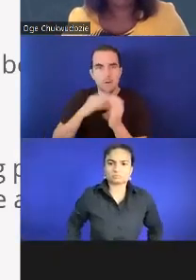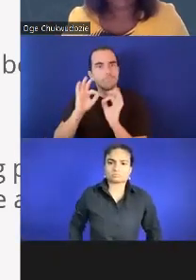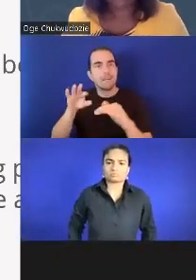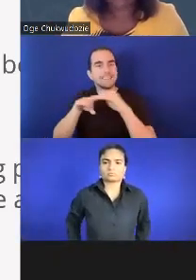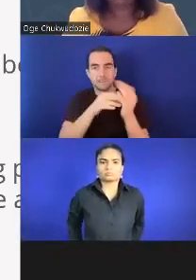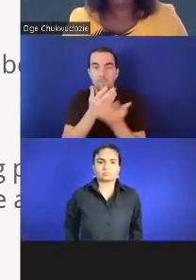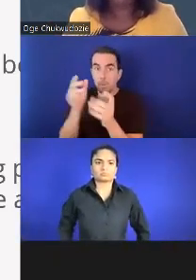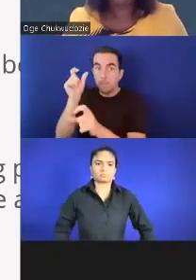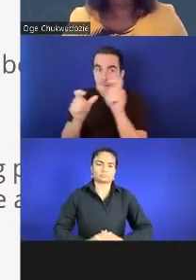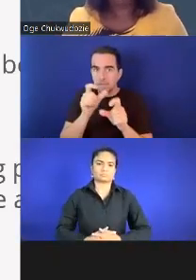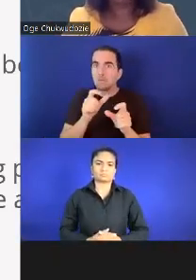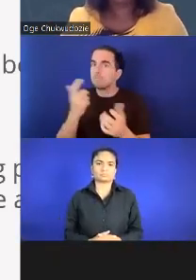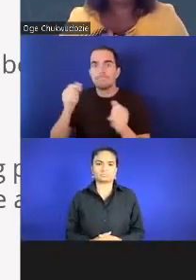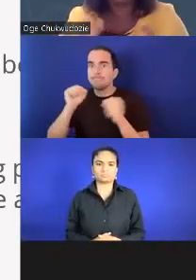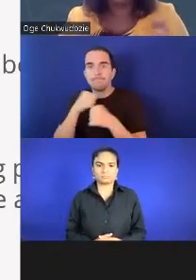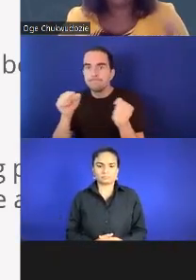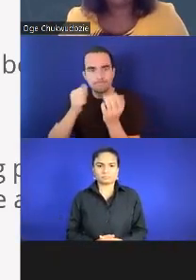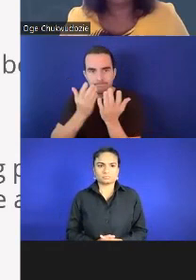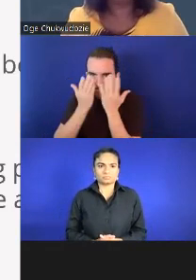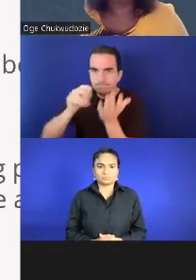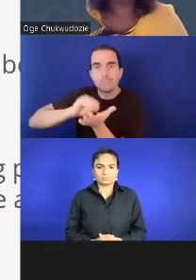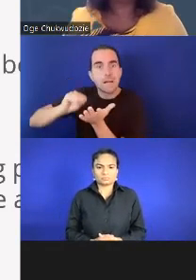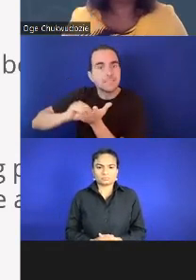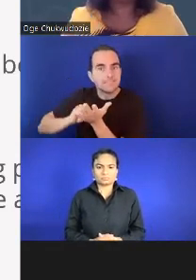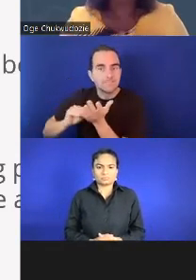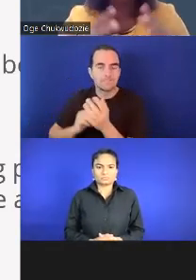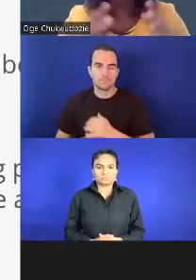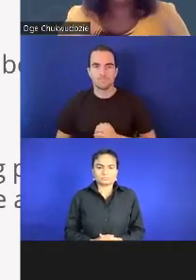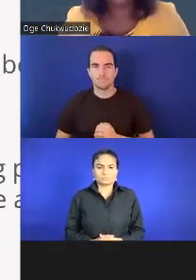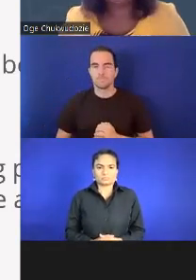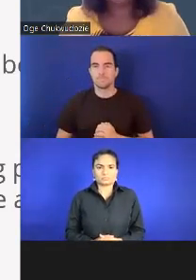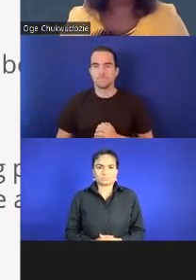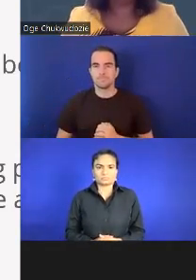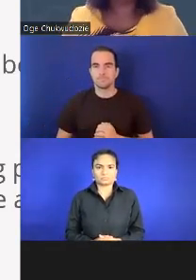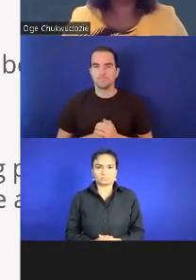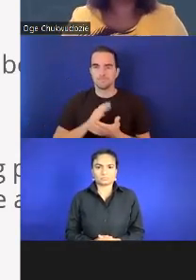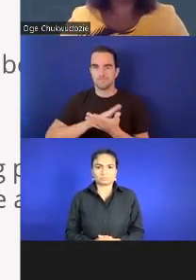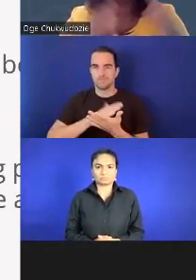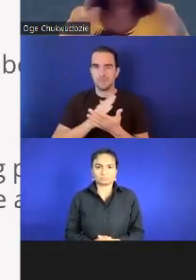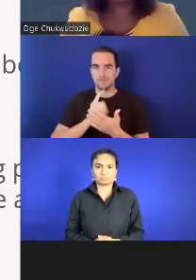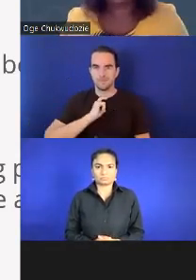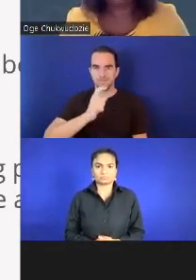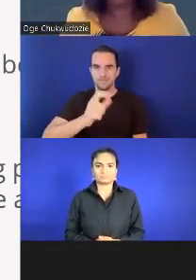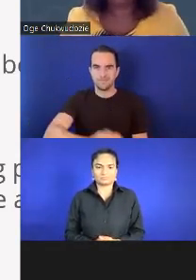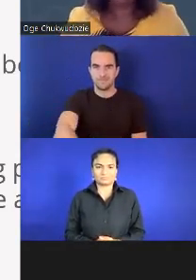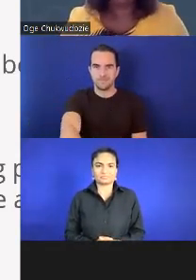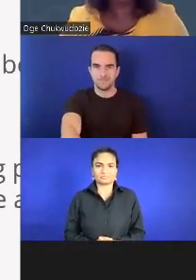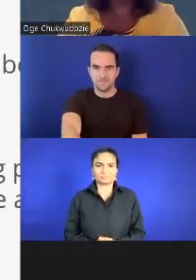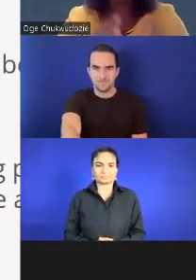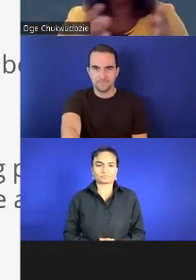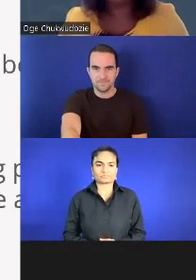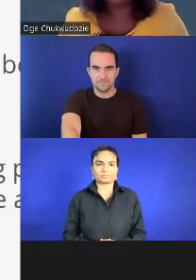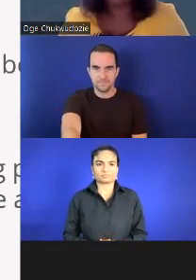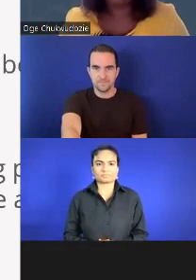It's not accessible, and then again, you have to also check accessibility for other minority groups,